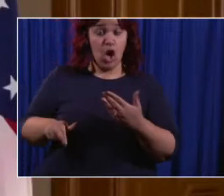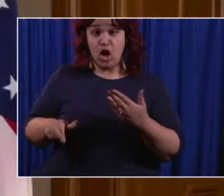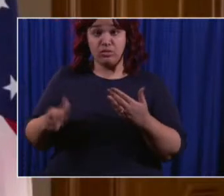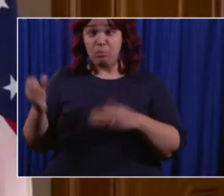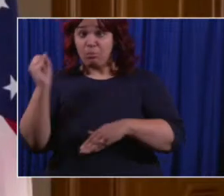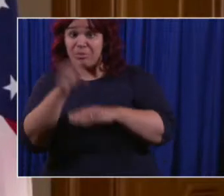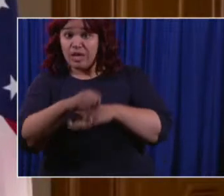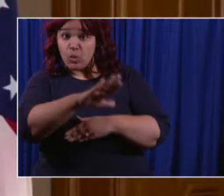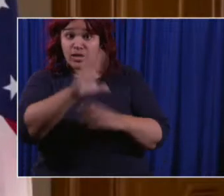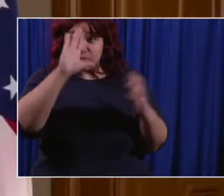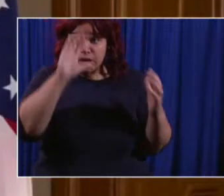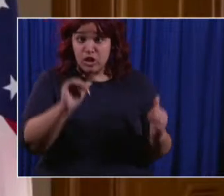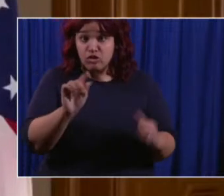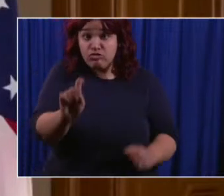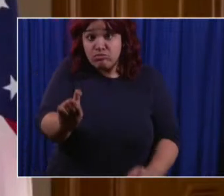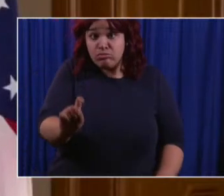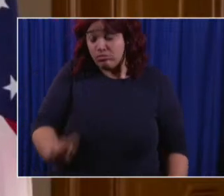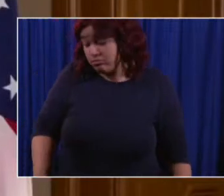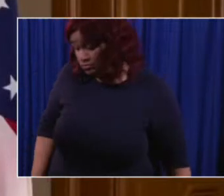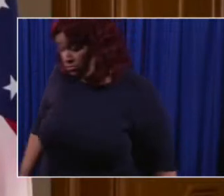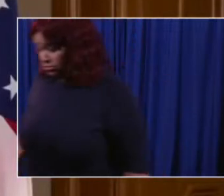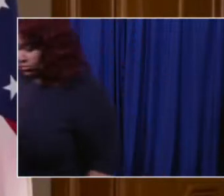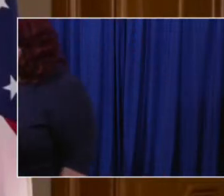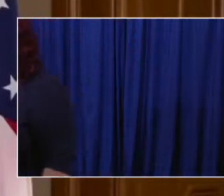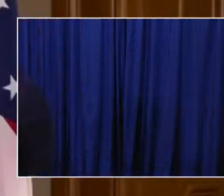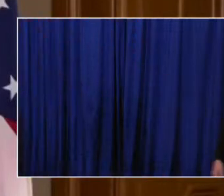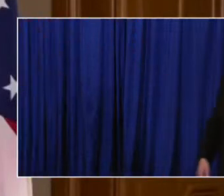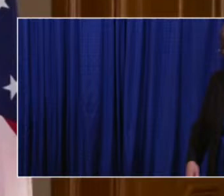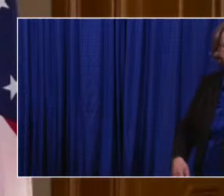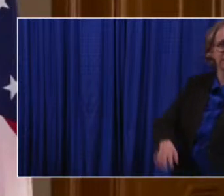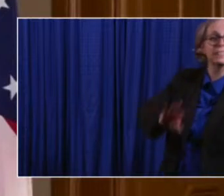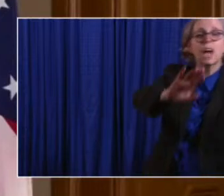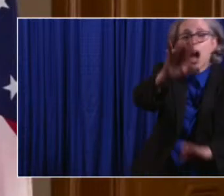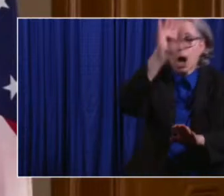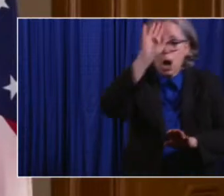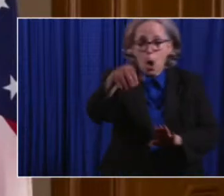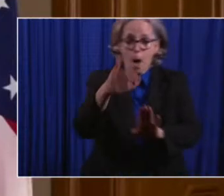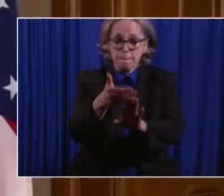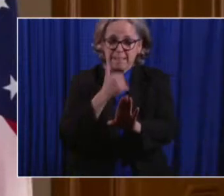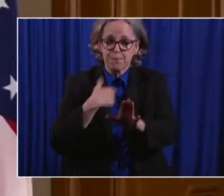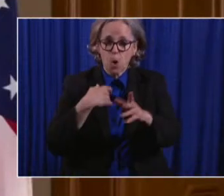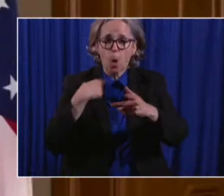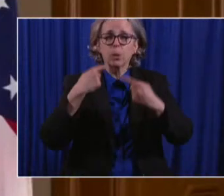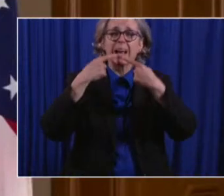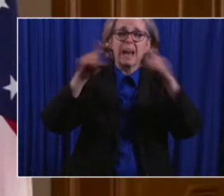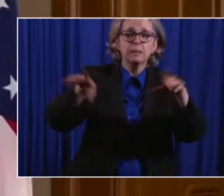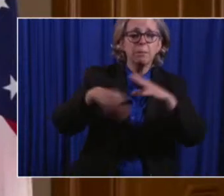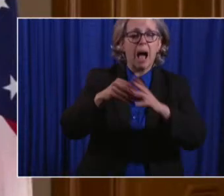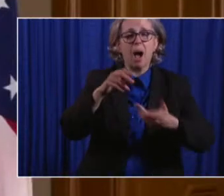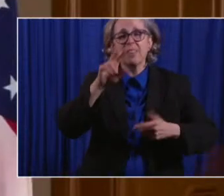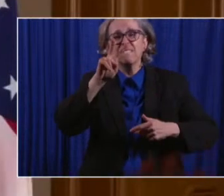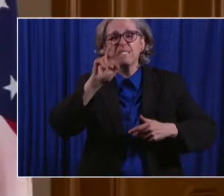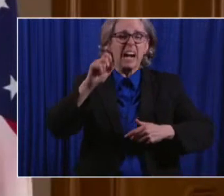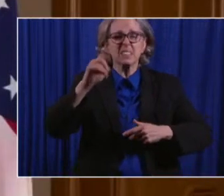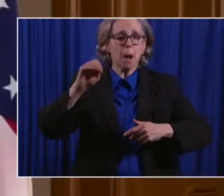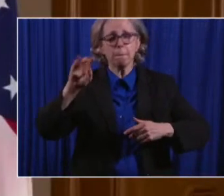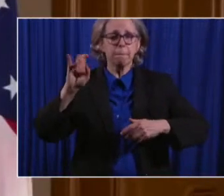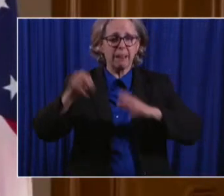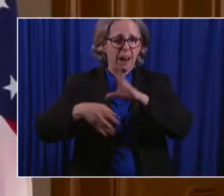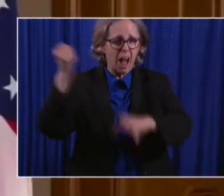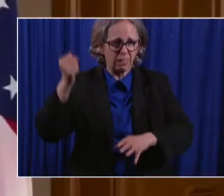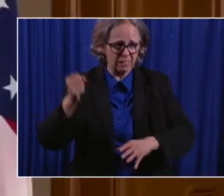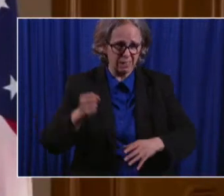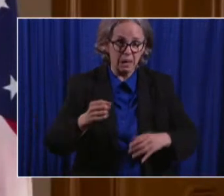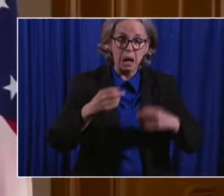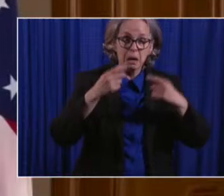Vax-A-Million have exceeded my wildest expectations. I can't tell you how happy I am about it. And, it's